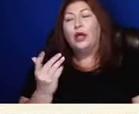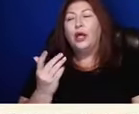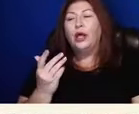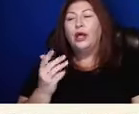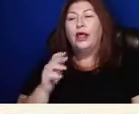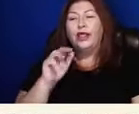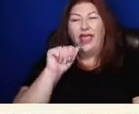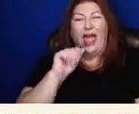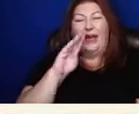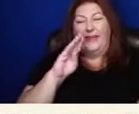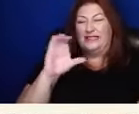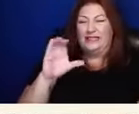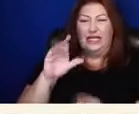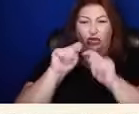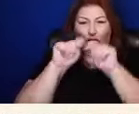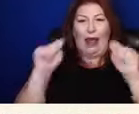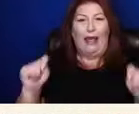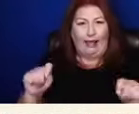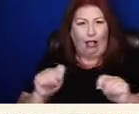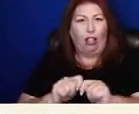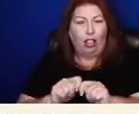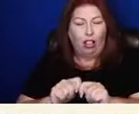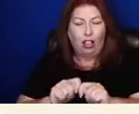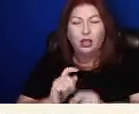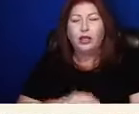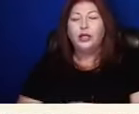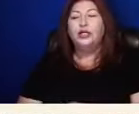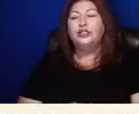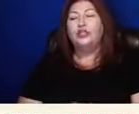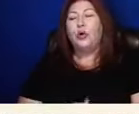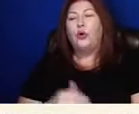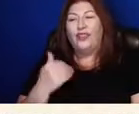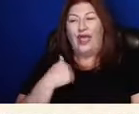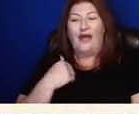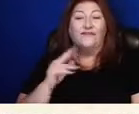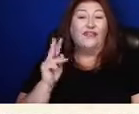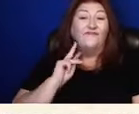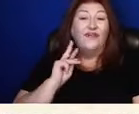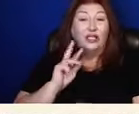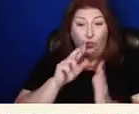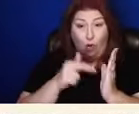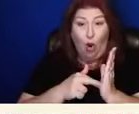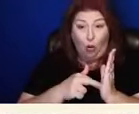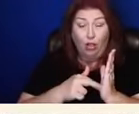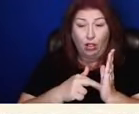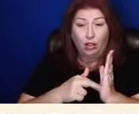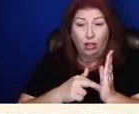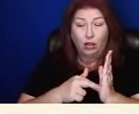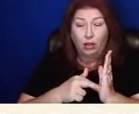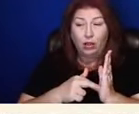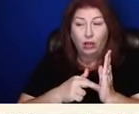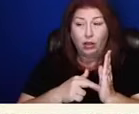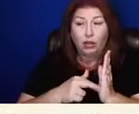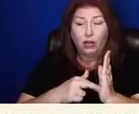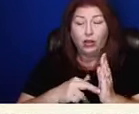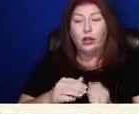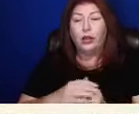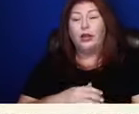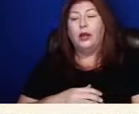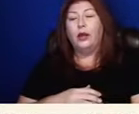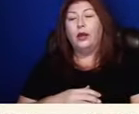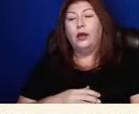ABC triangle, right? So there's the victim role that we can play with ourselves or in a relationship. There's